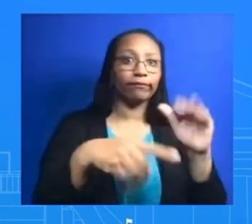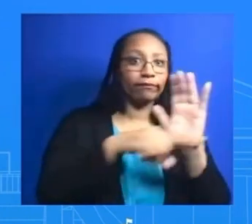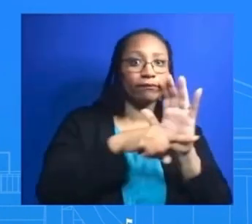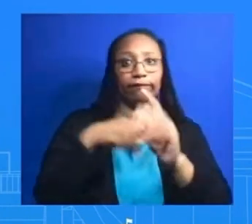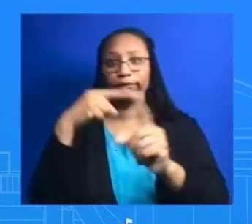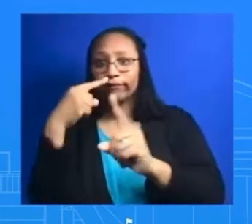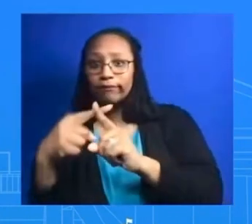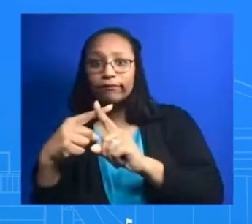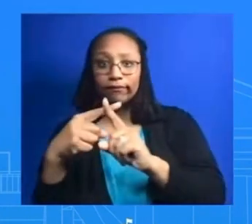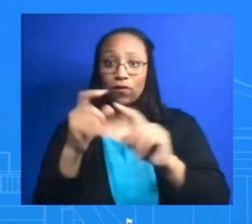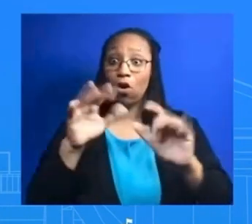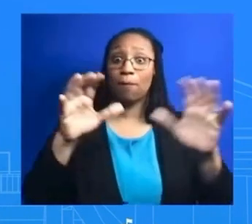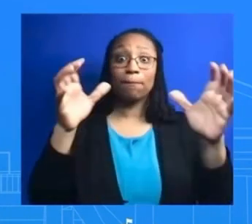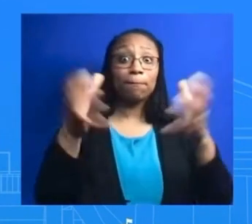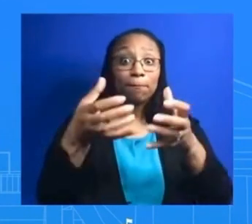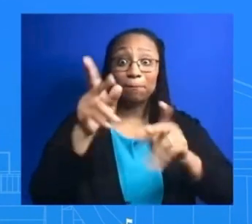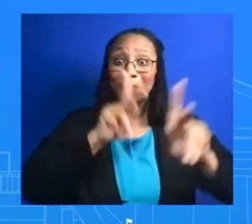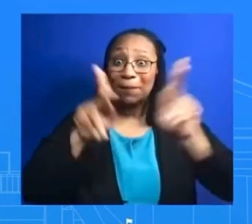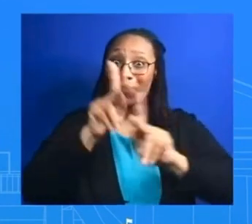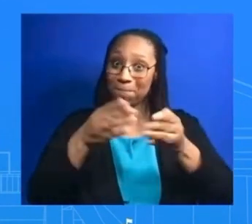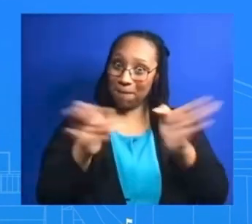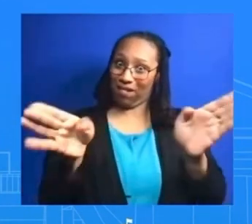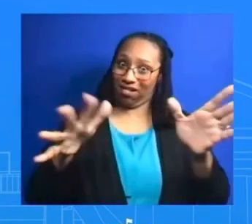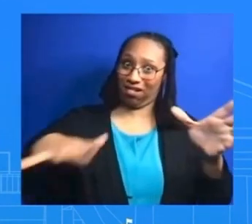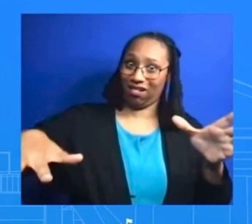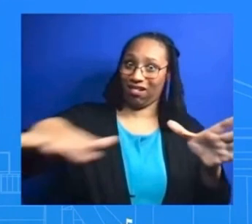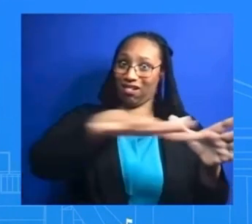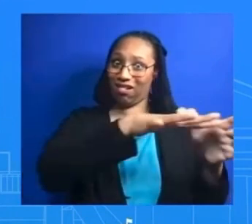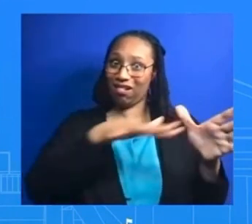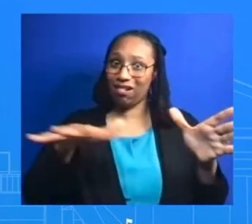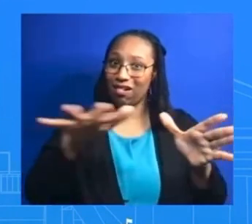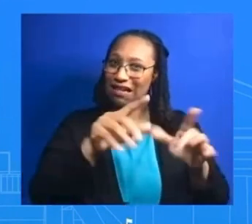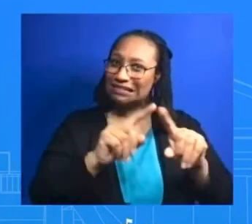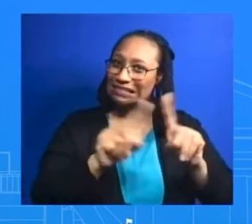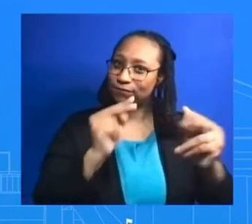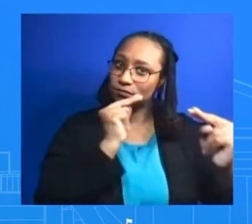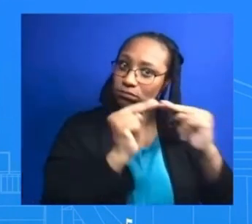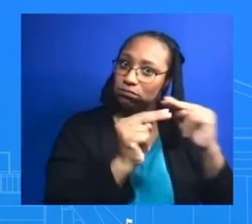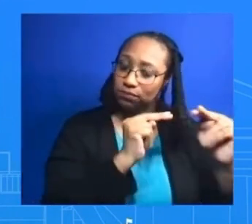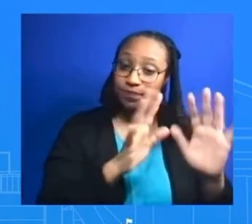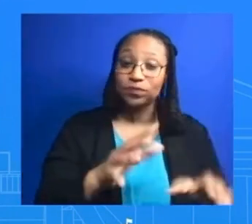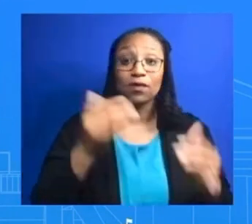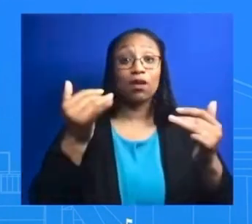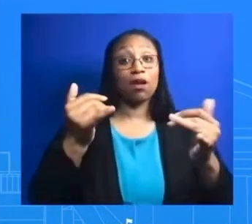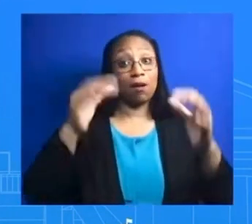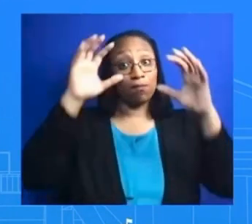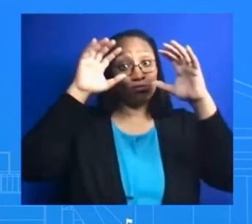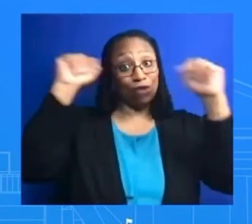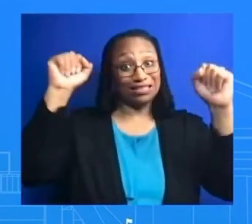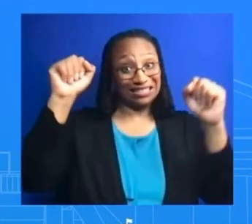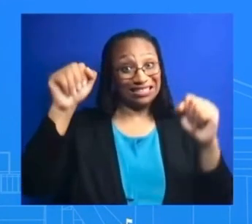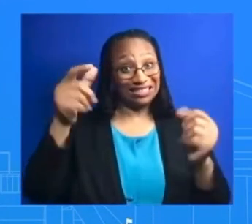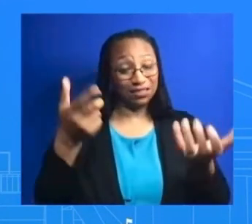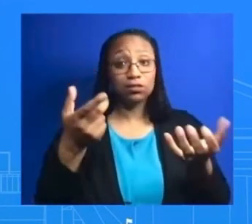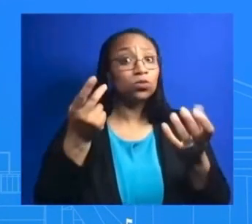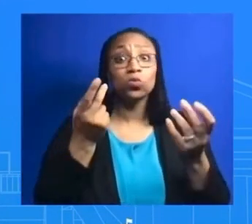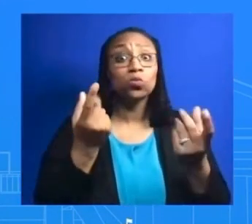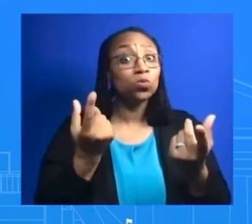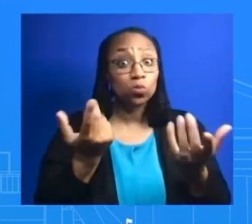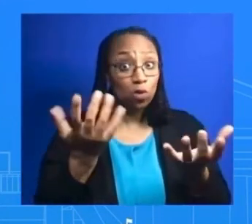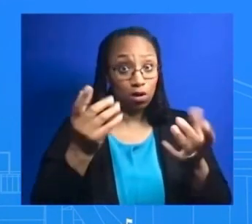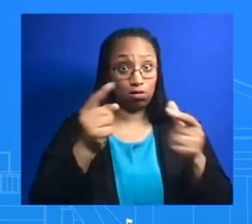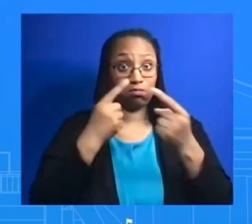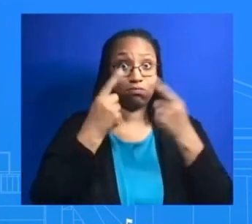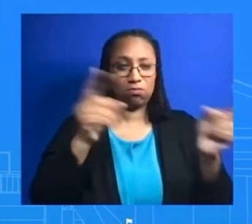you heard from the president today was that we are committed to moving as quickly as possible to get through all of those steps till we get a final